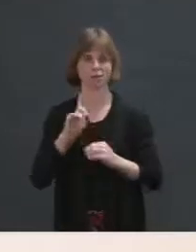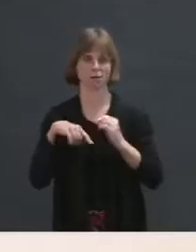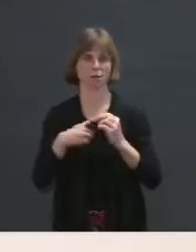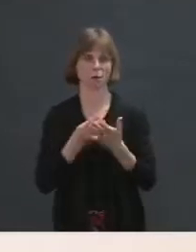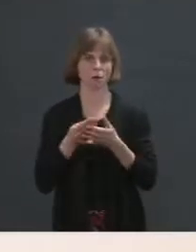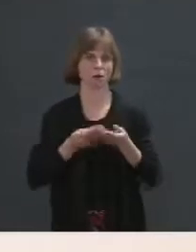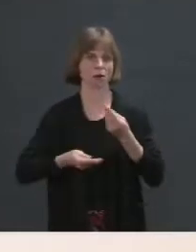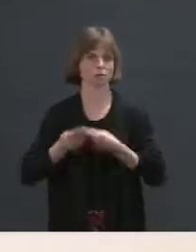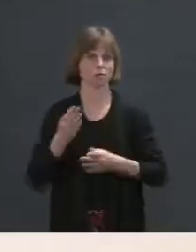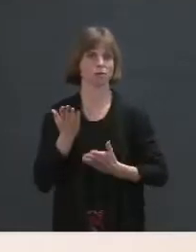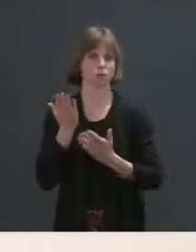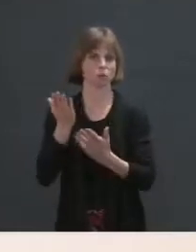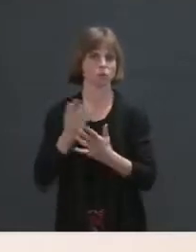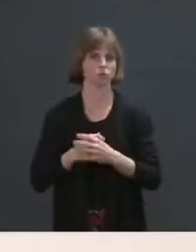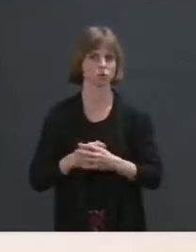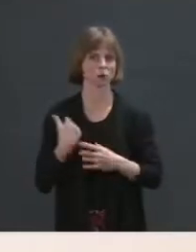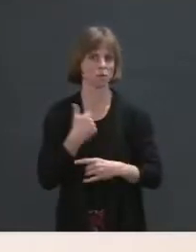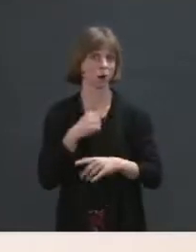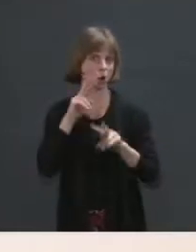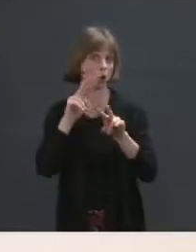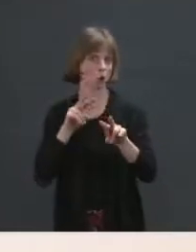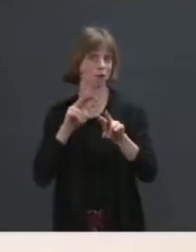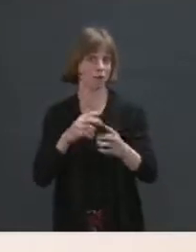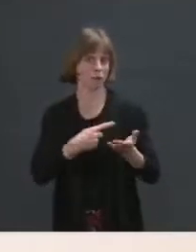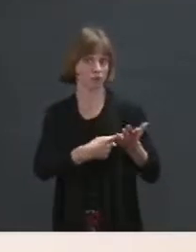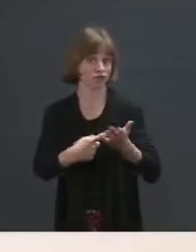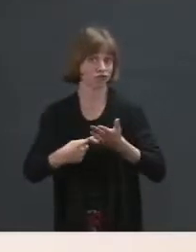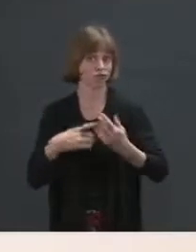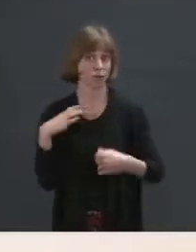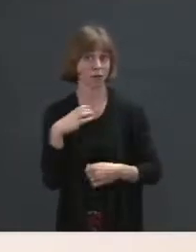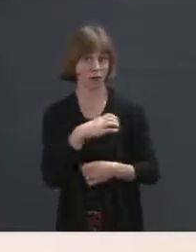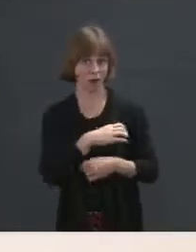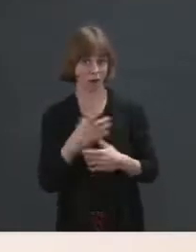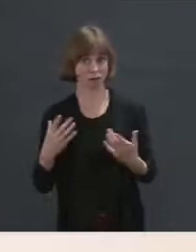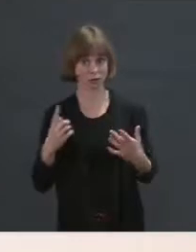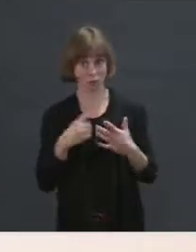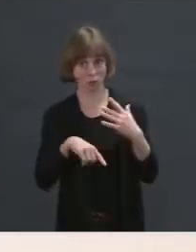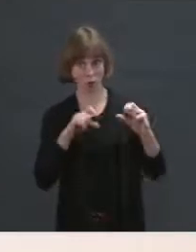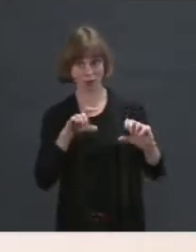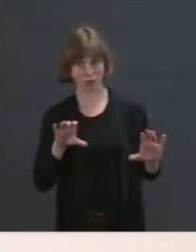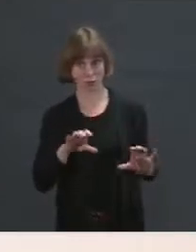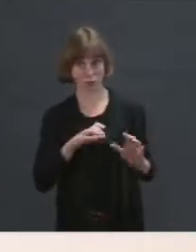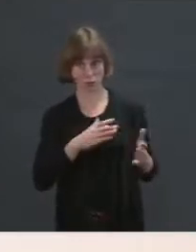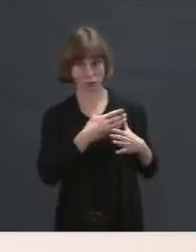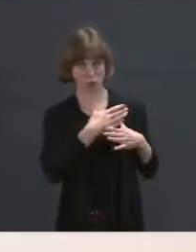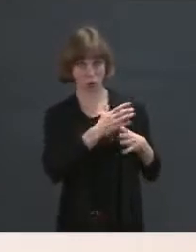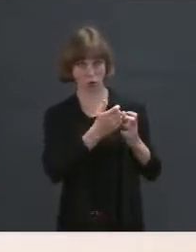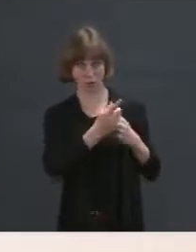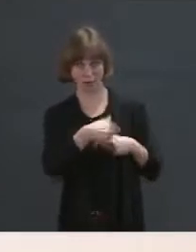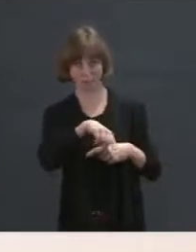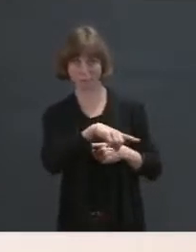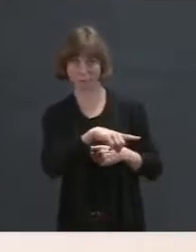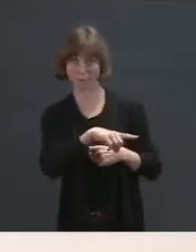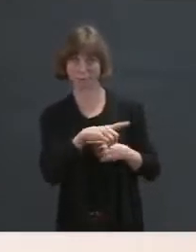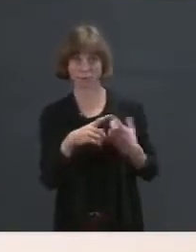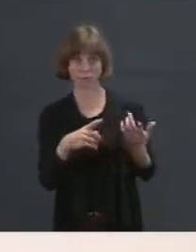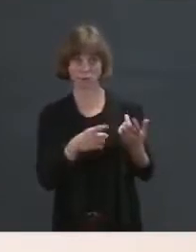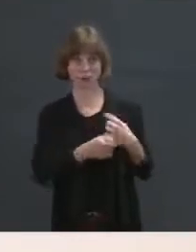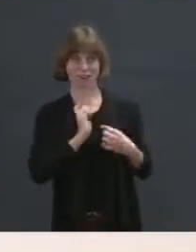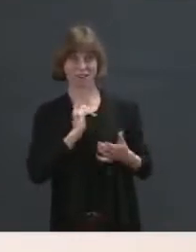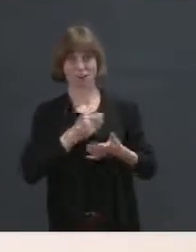say is we are looking forward to talking with members of Congress about what more we can do in partnership with them to give us the funds we need.